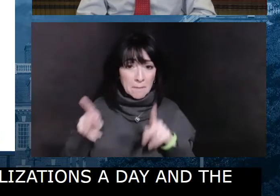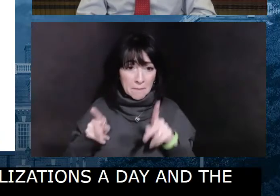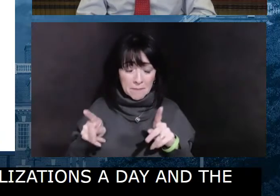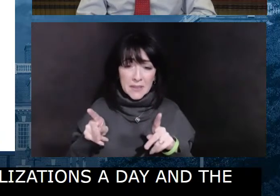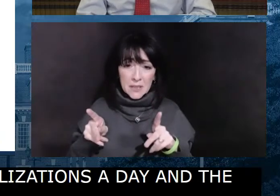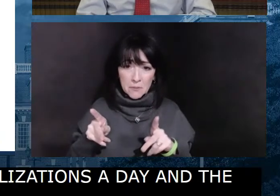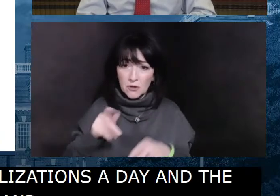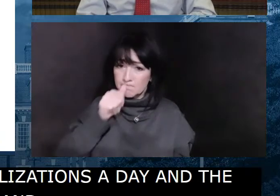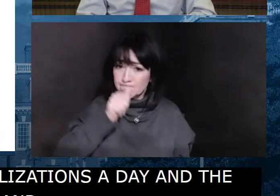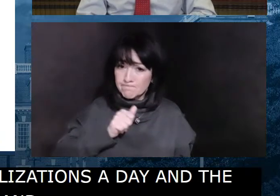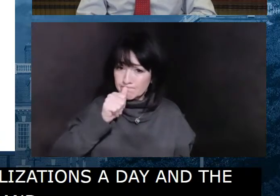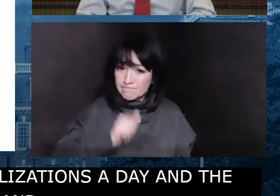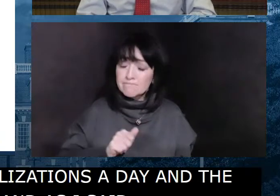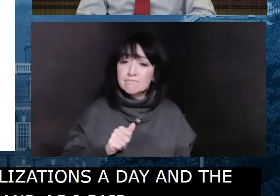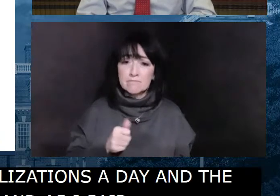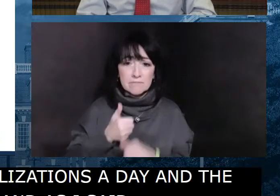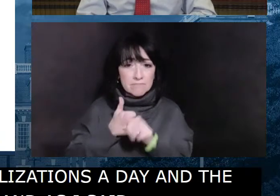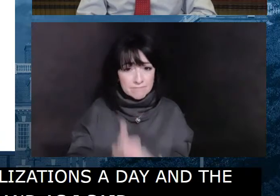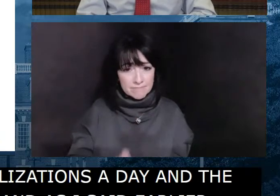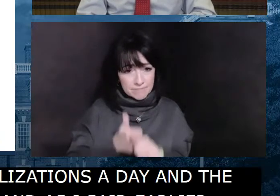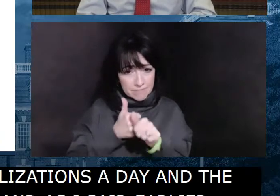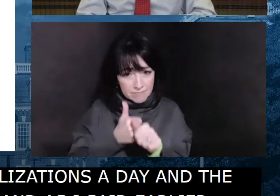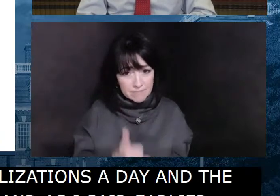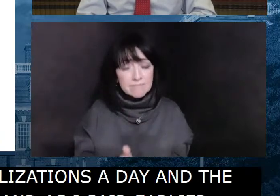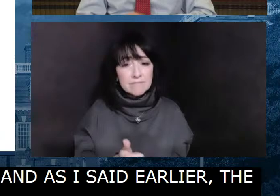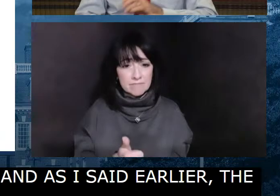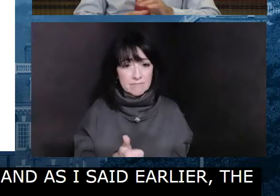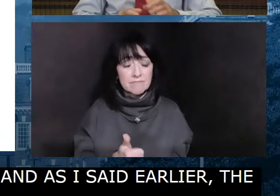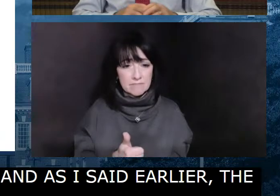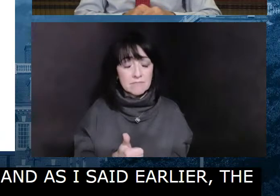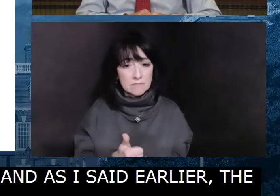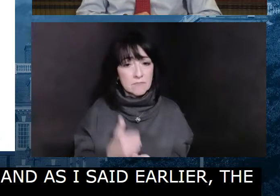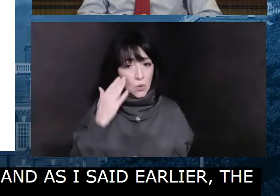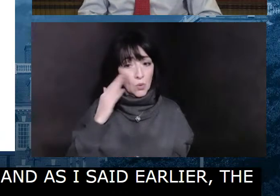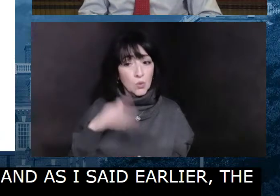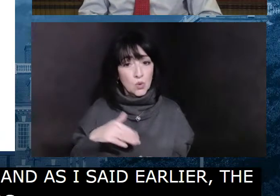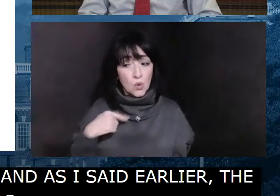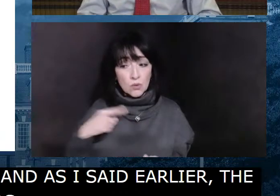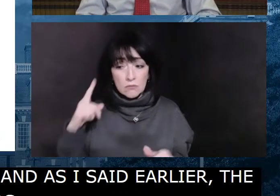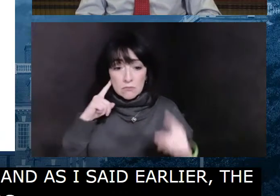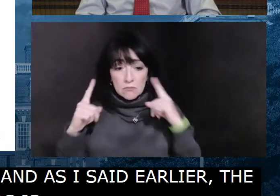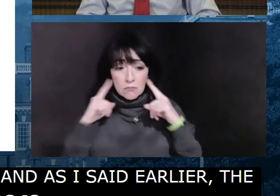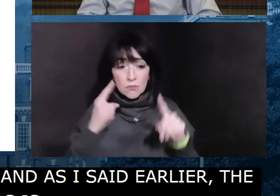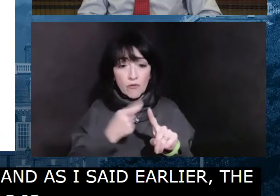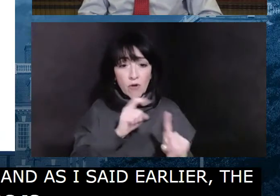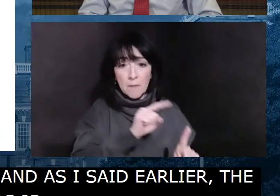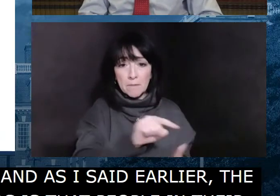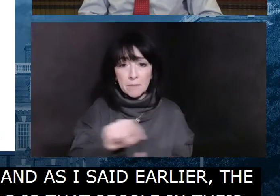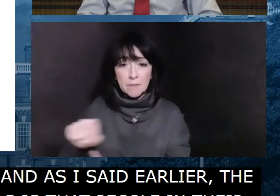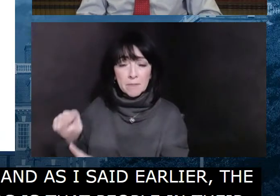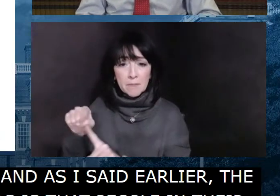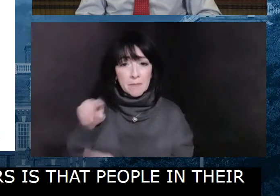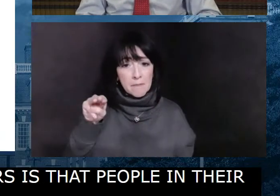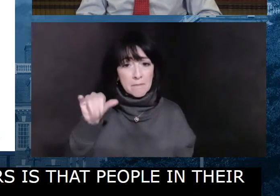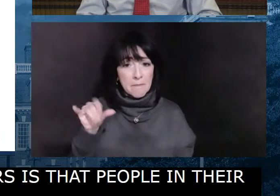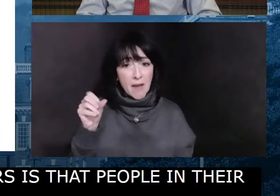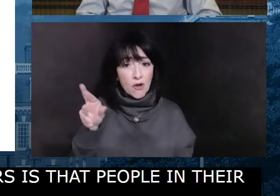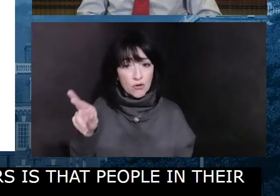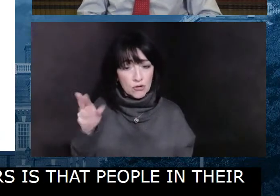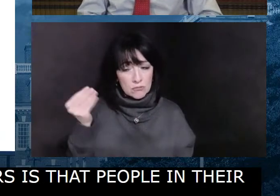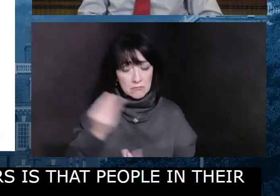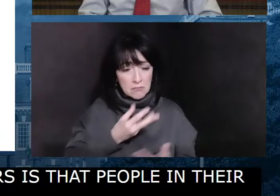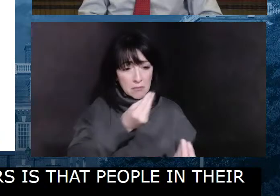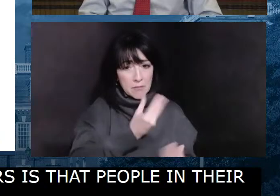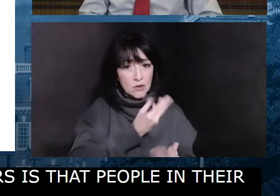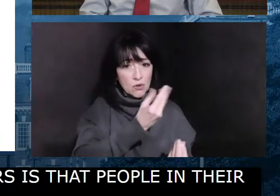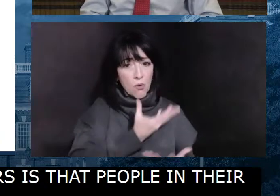that people in their towns are complying with mask wearing guidance. That's a really good thing. Dr. Rattay is going to